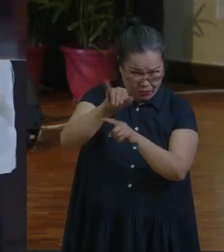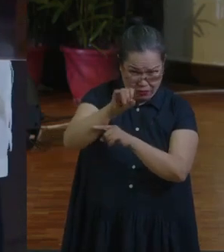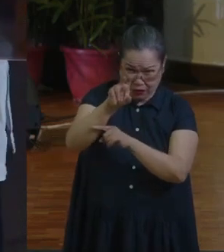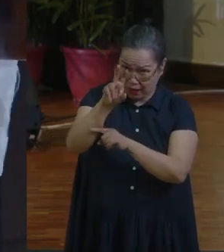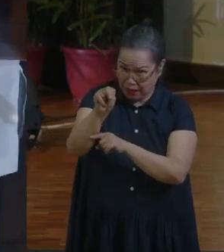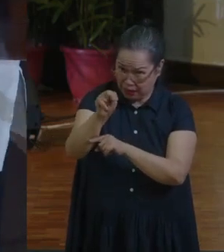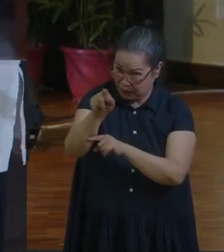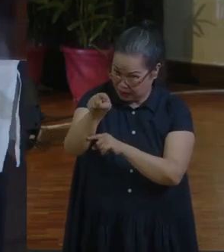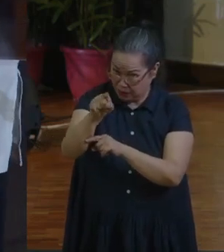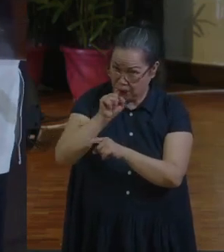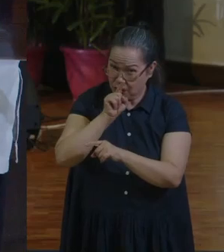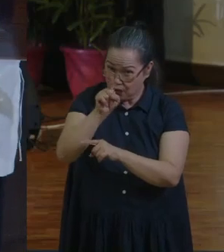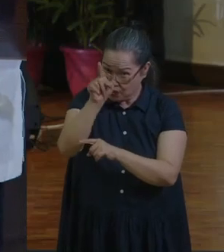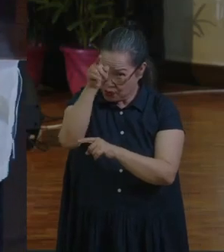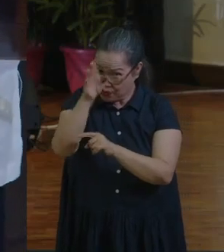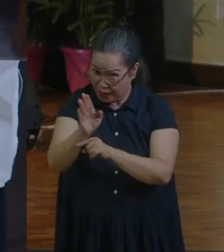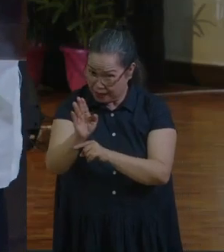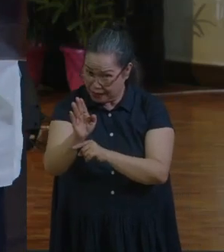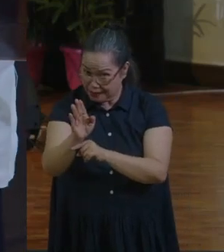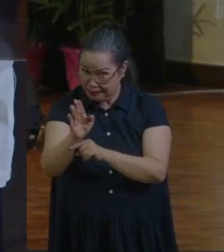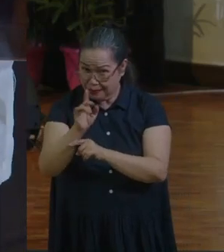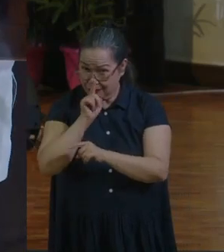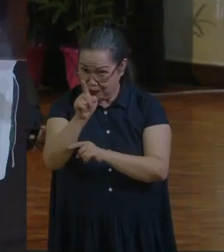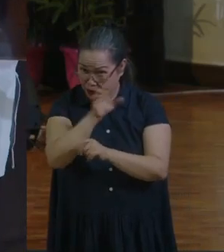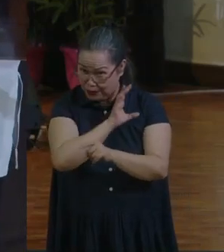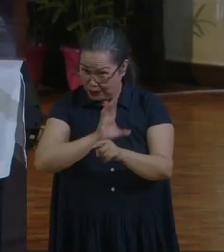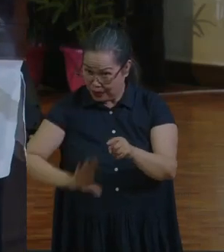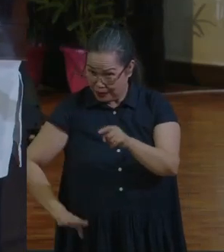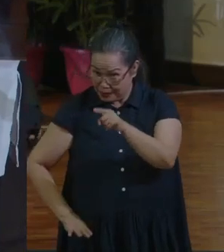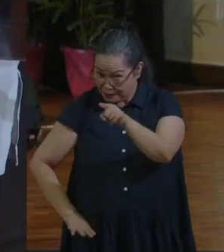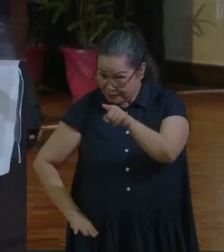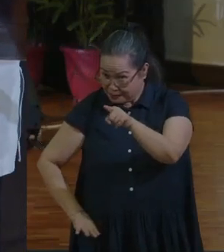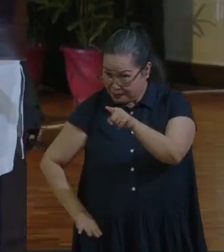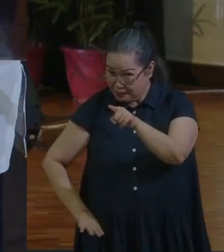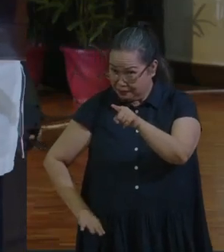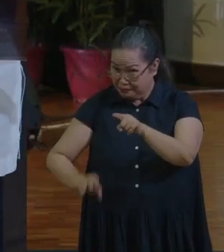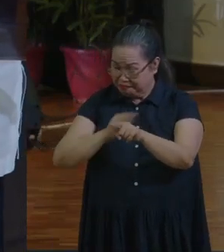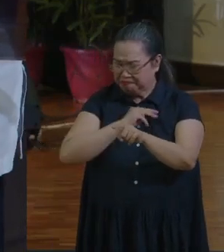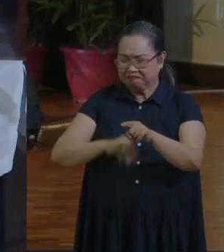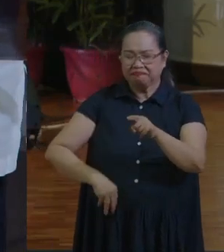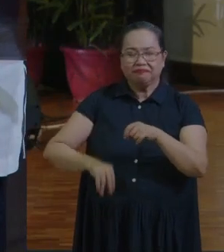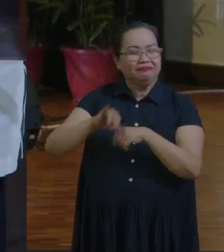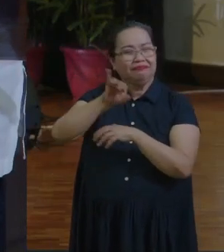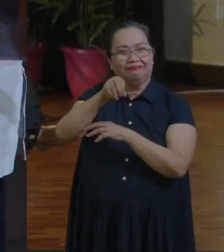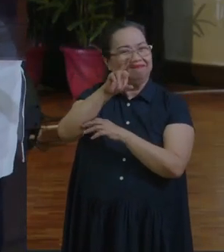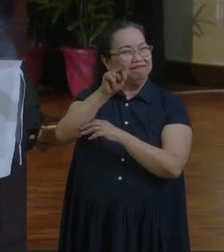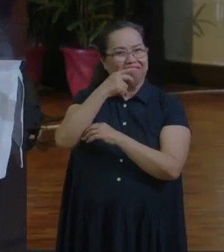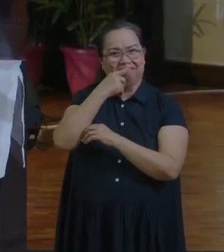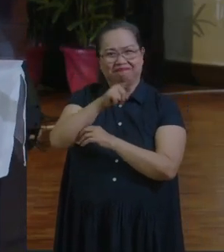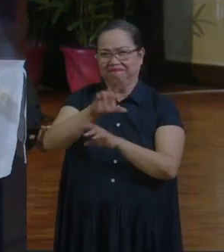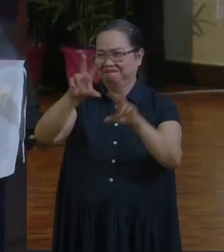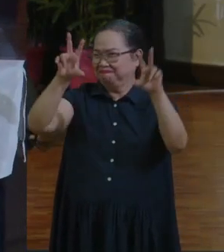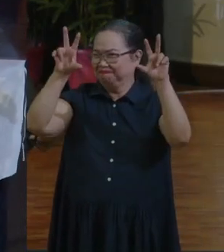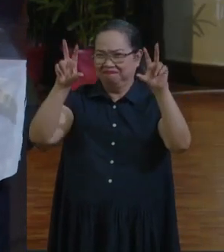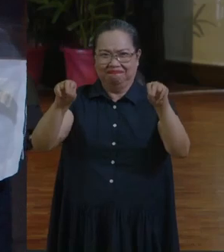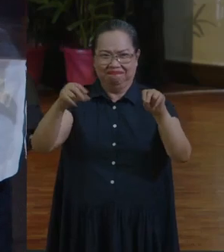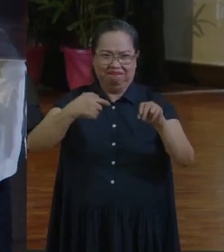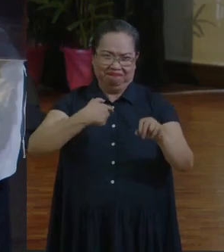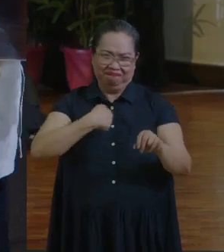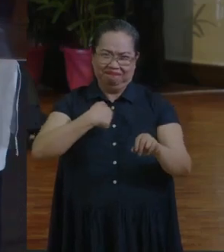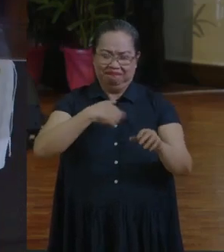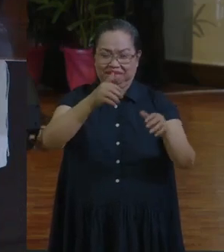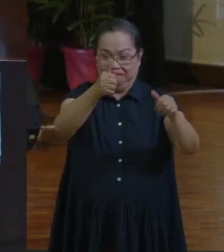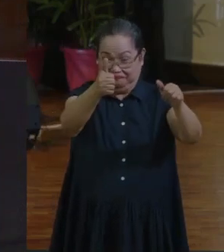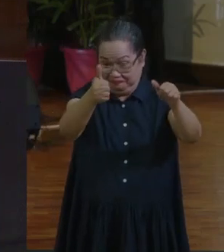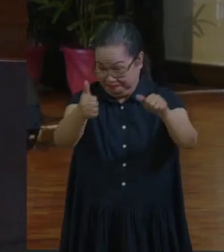ikaw ba ang Mesiyas? Ikaw ba ang Kristo ng Diyos? John answered them all, saying, I baptize you